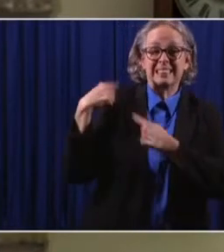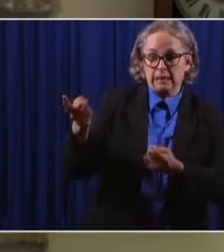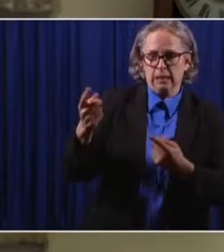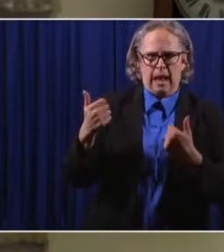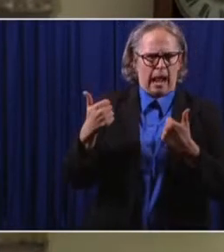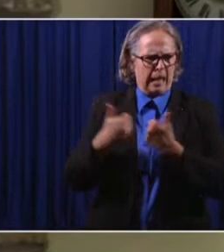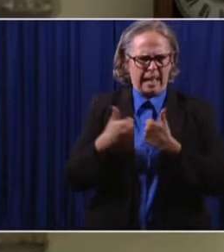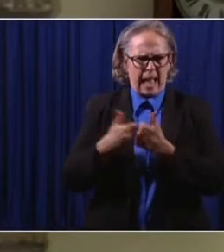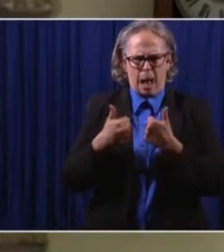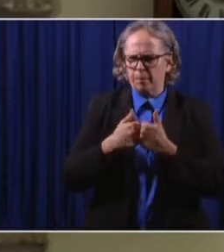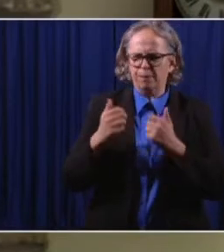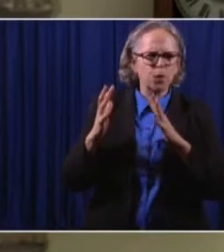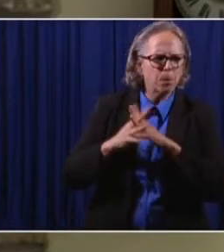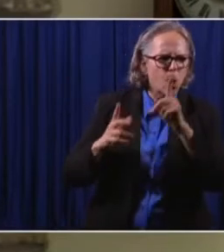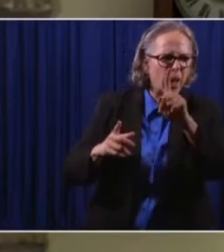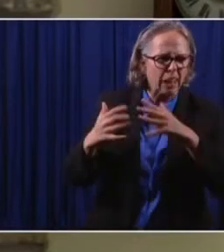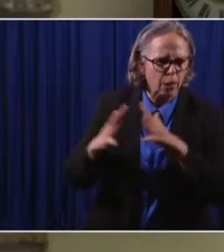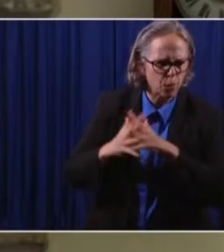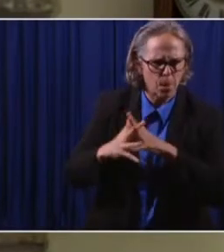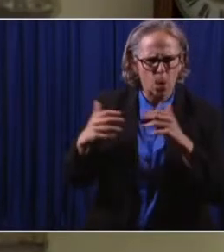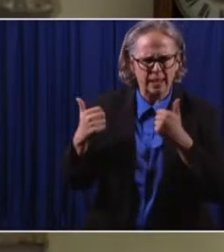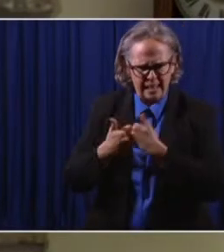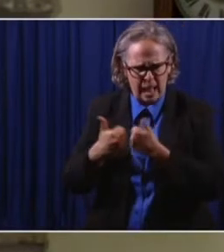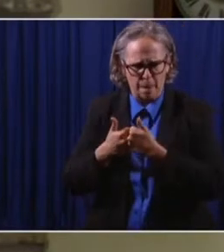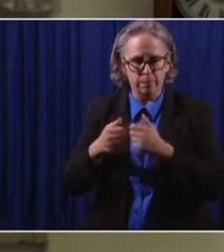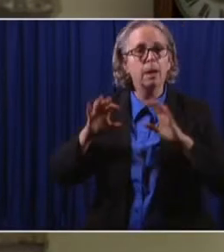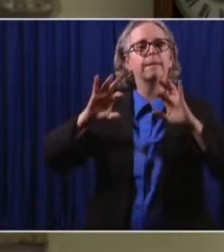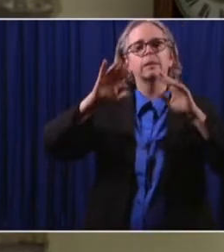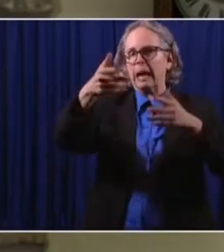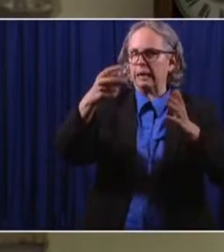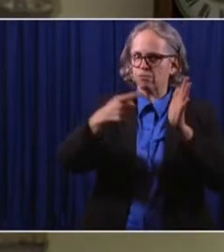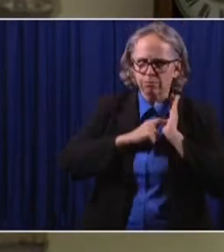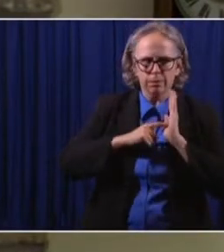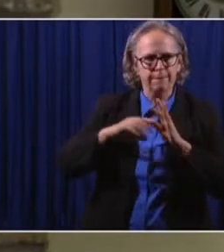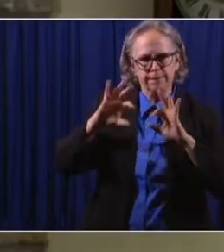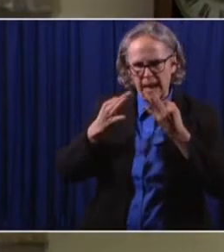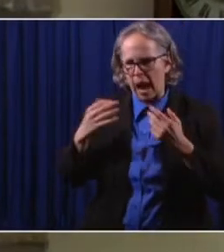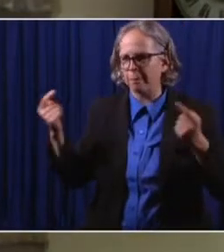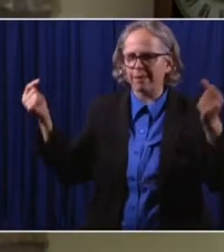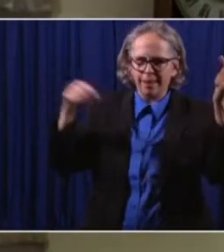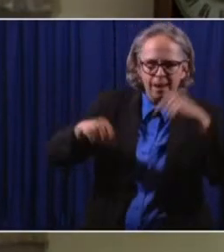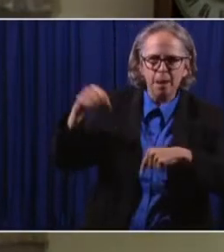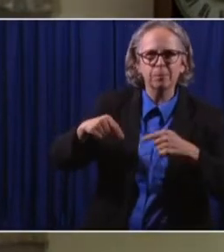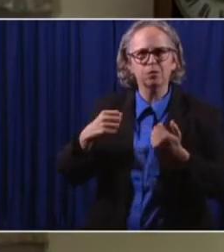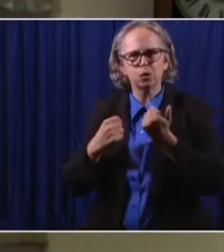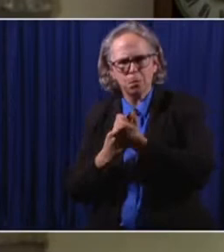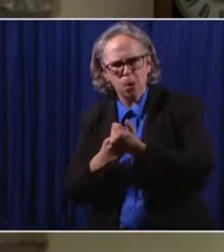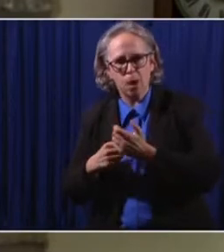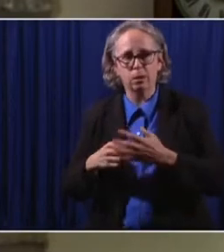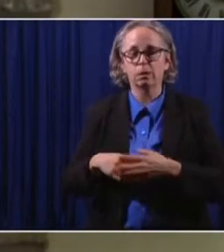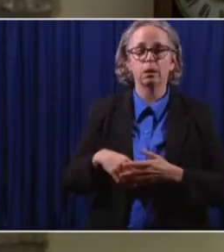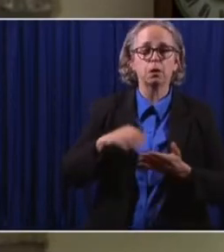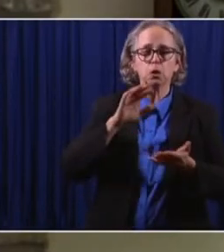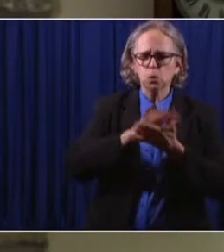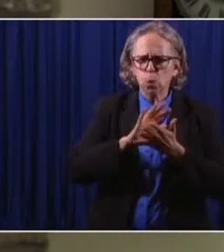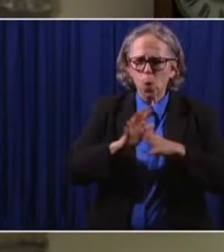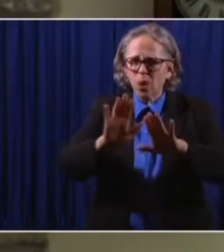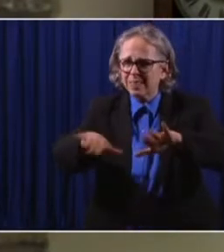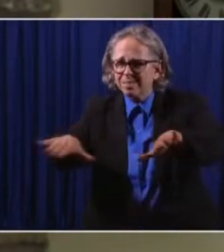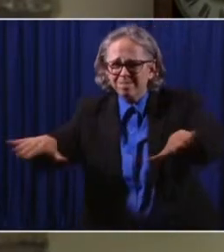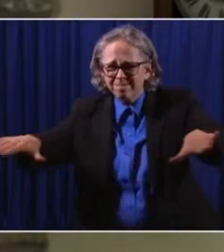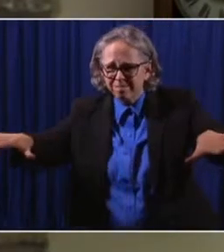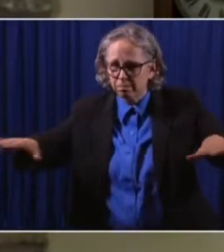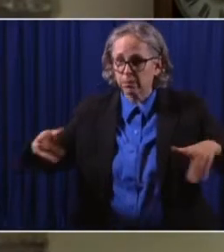members. And the school sent daily reminders to parents about social distancing and masking.